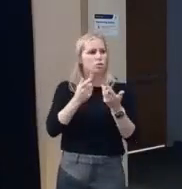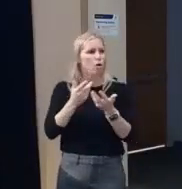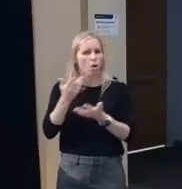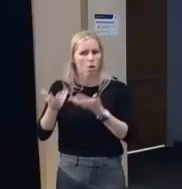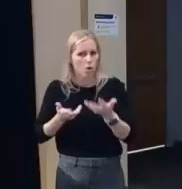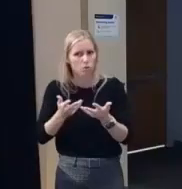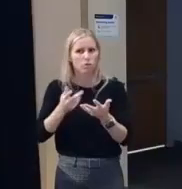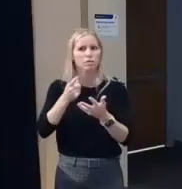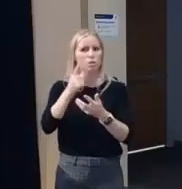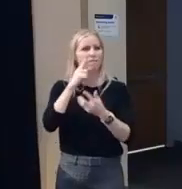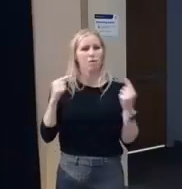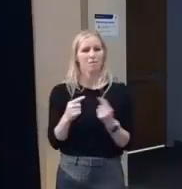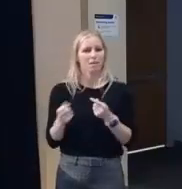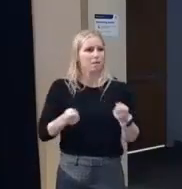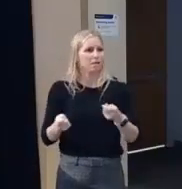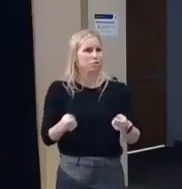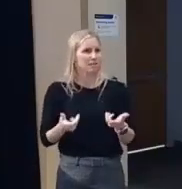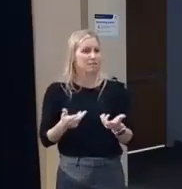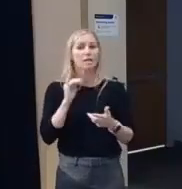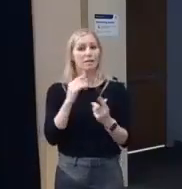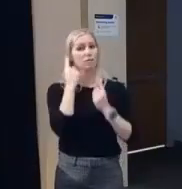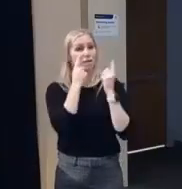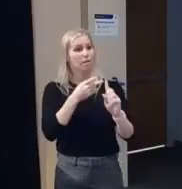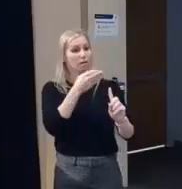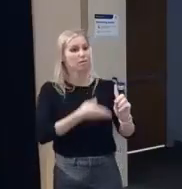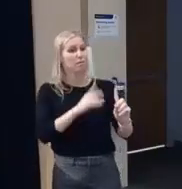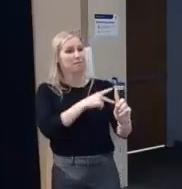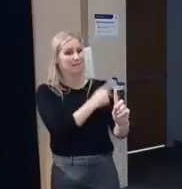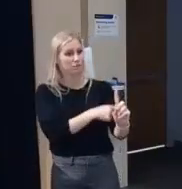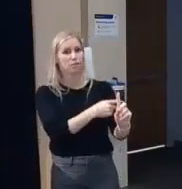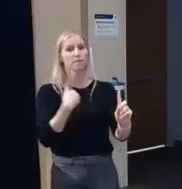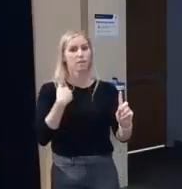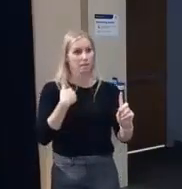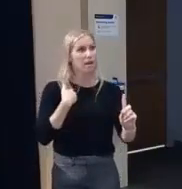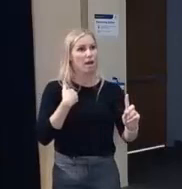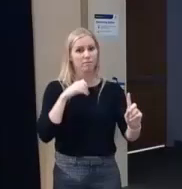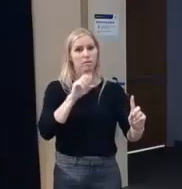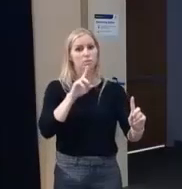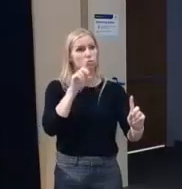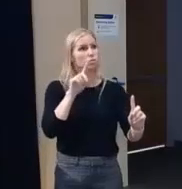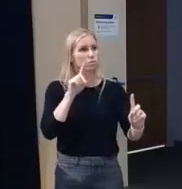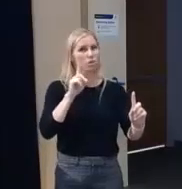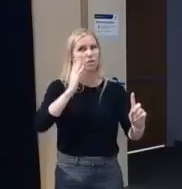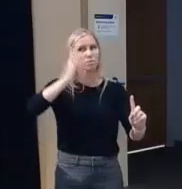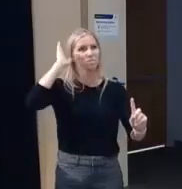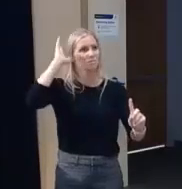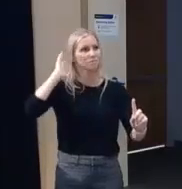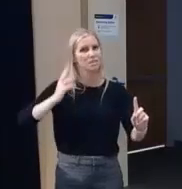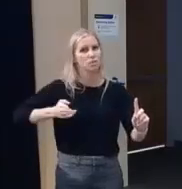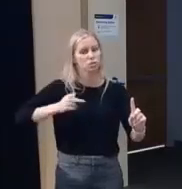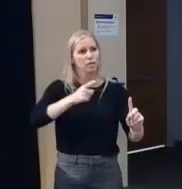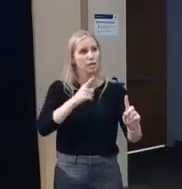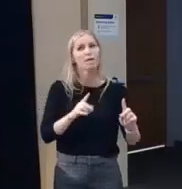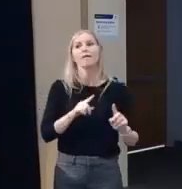patient with a substance use disorder history, and if they show up to a pain management clinic, there are so many things that